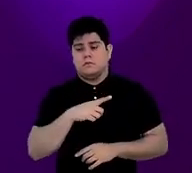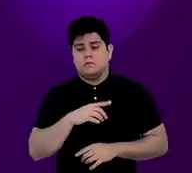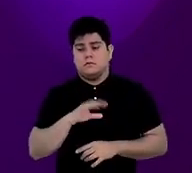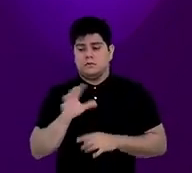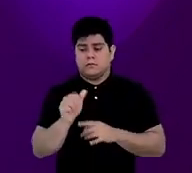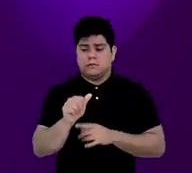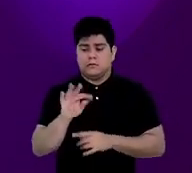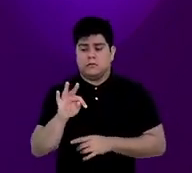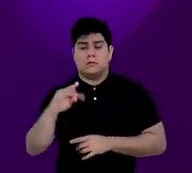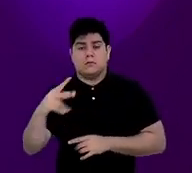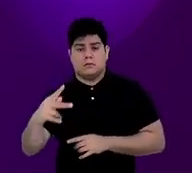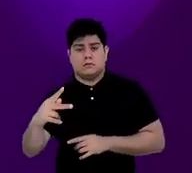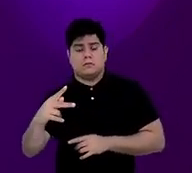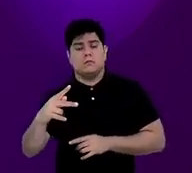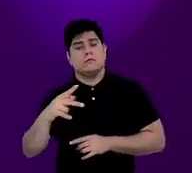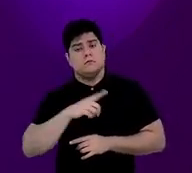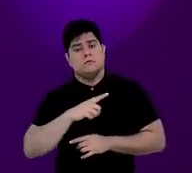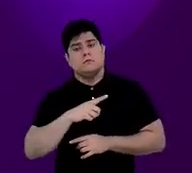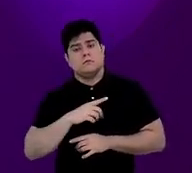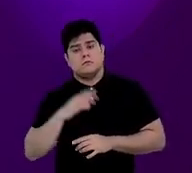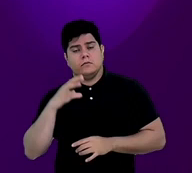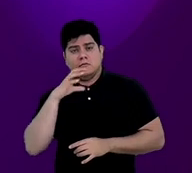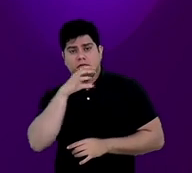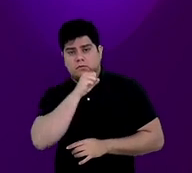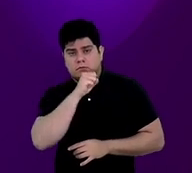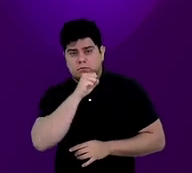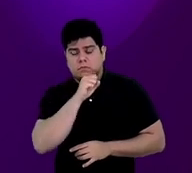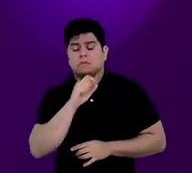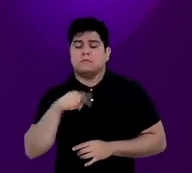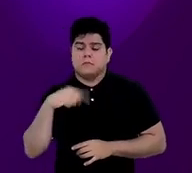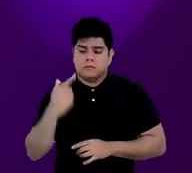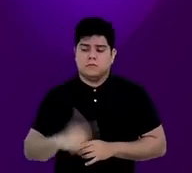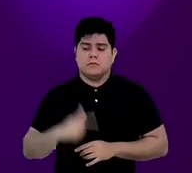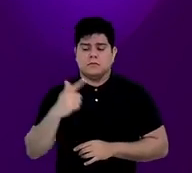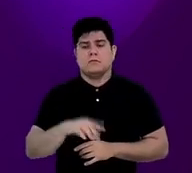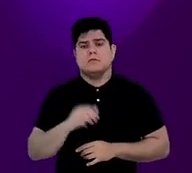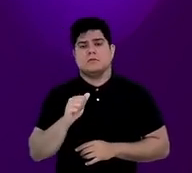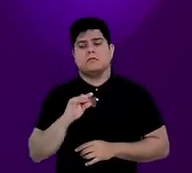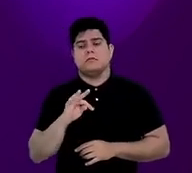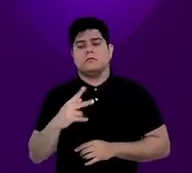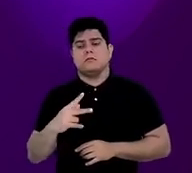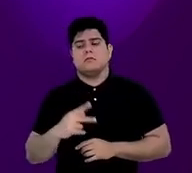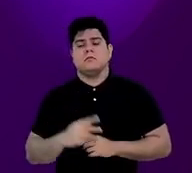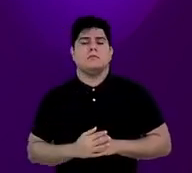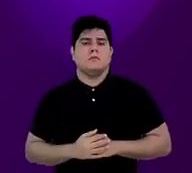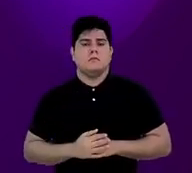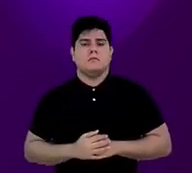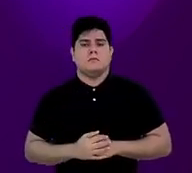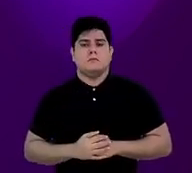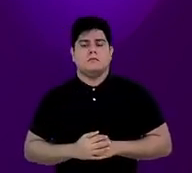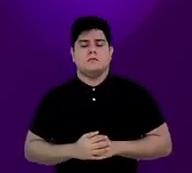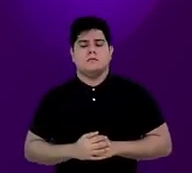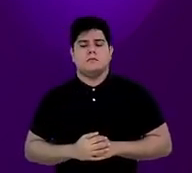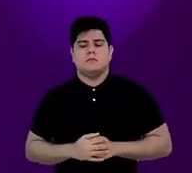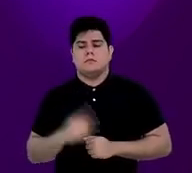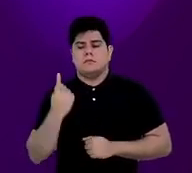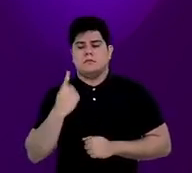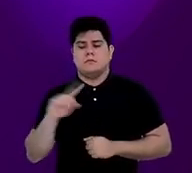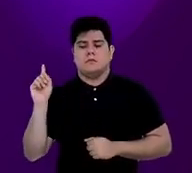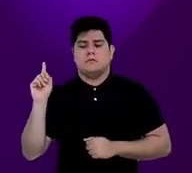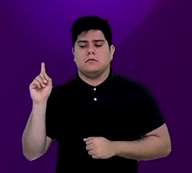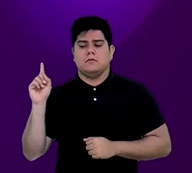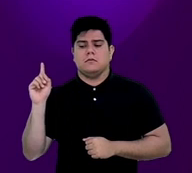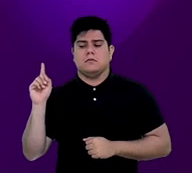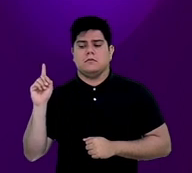and produces more ATP. And the last mechanism I'll just mention briefly is